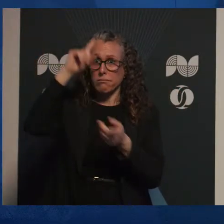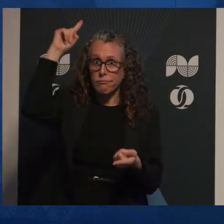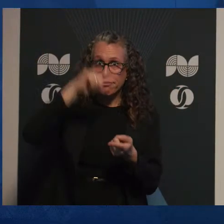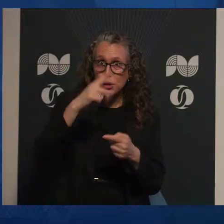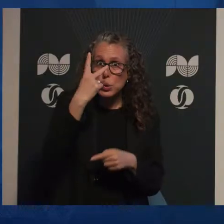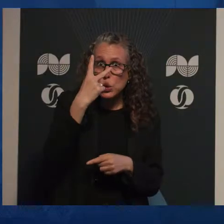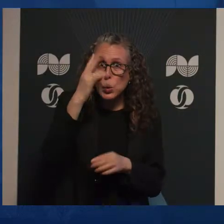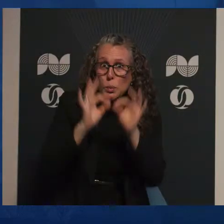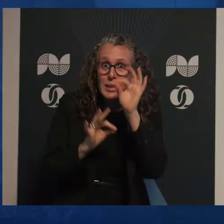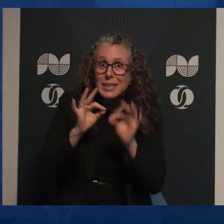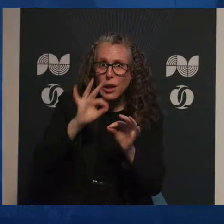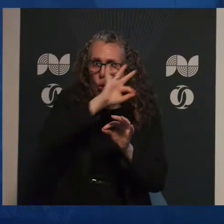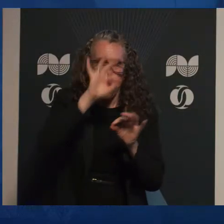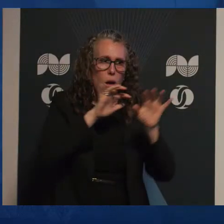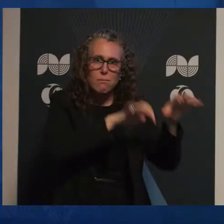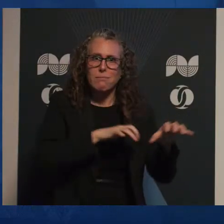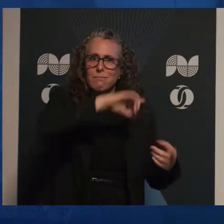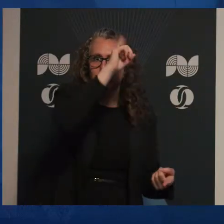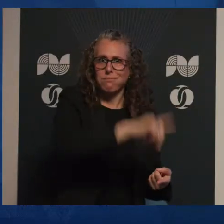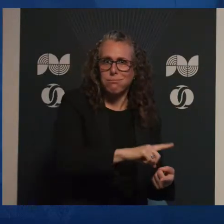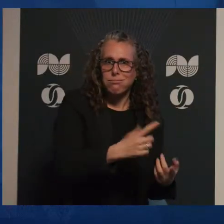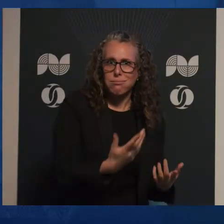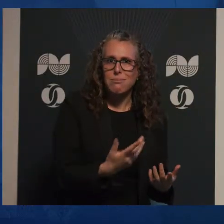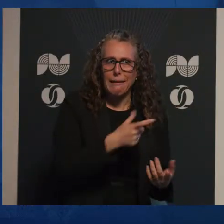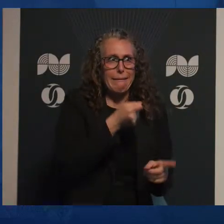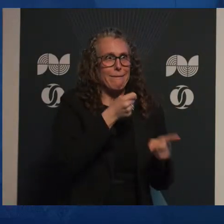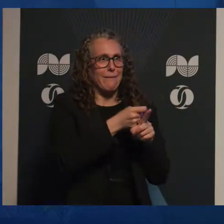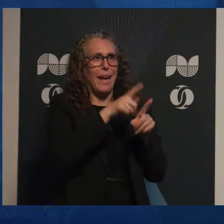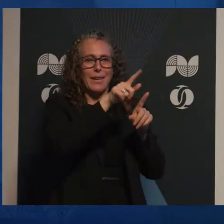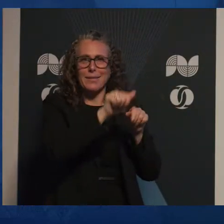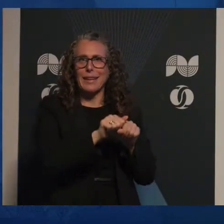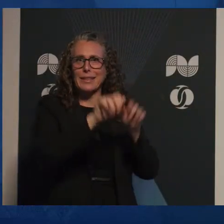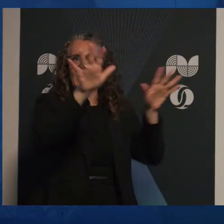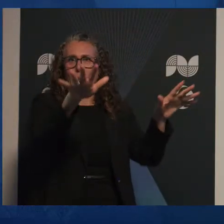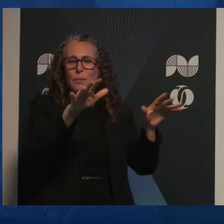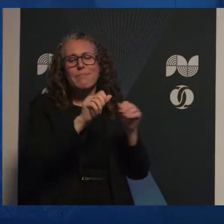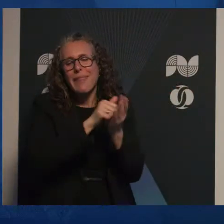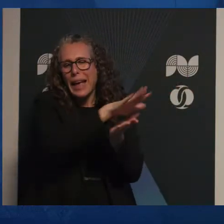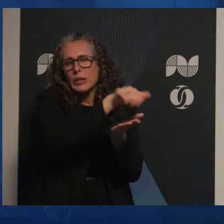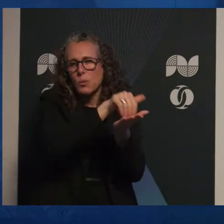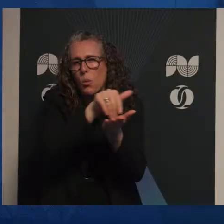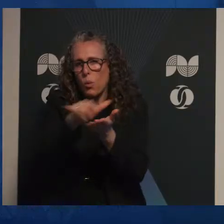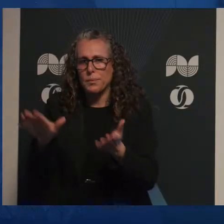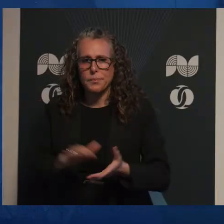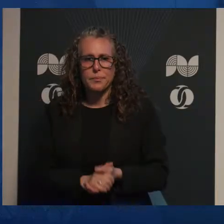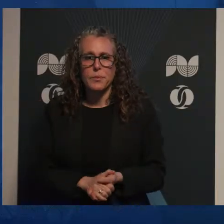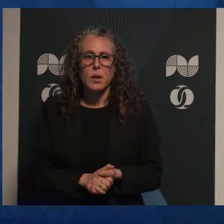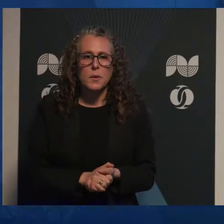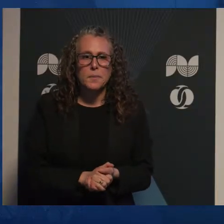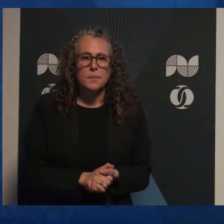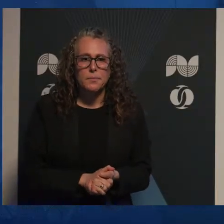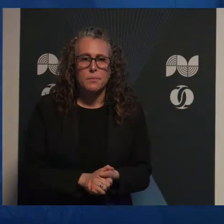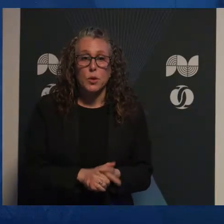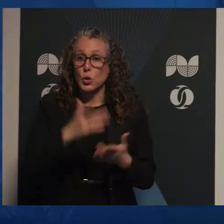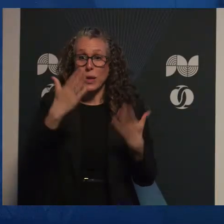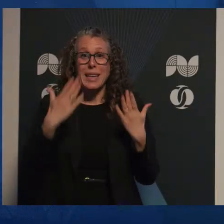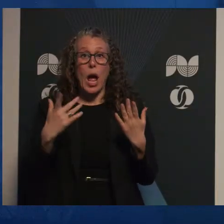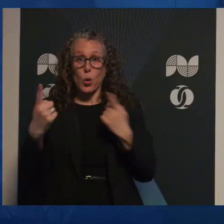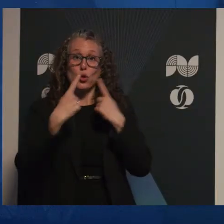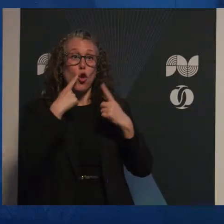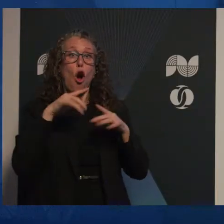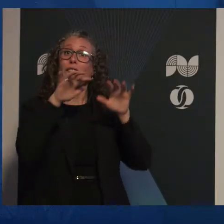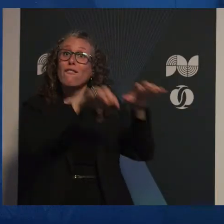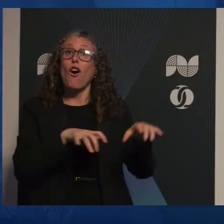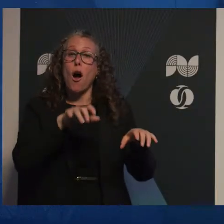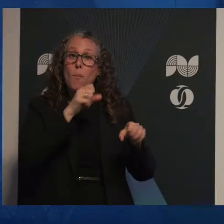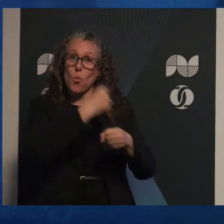vulnerable the Moldovan economy is. And now, with the EU growth plan, I mean, the question from the farmers is like, how is that going to